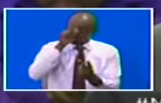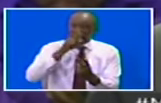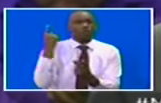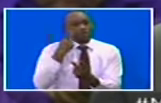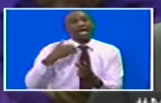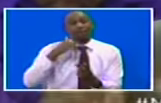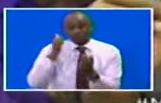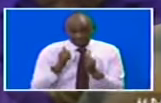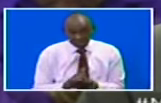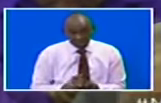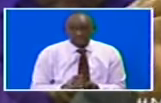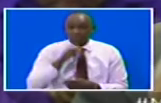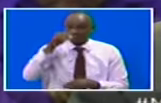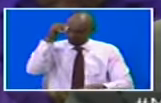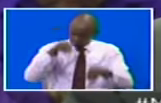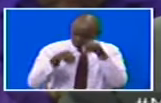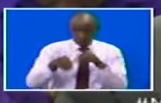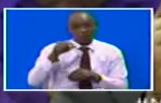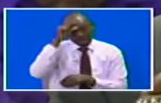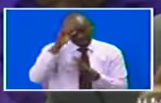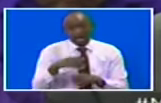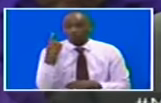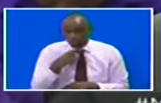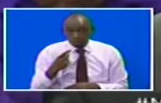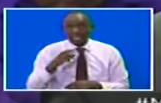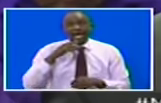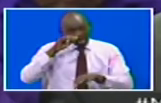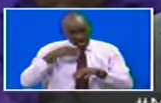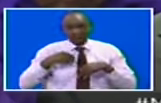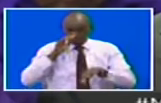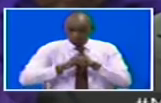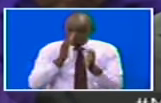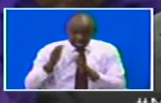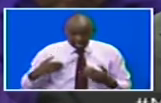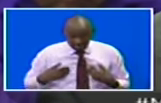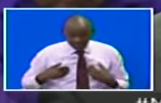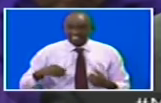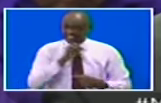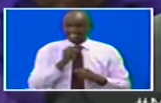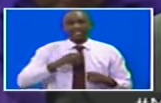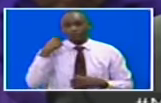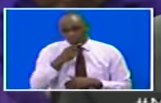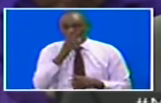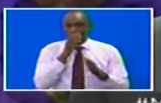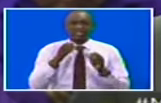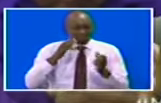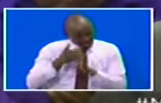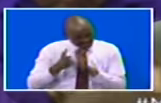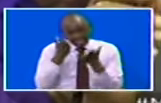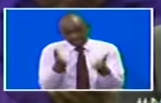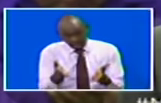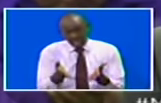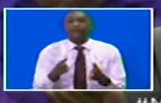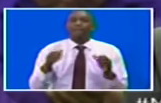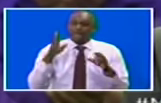got, is to elect a governor who is Chap Chap, is to elect a senator who is Chap Chap, is to elect